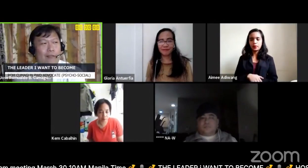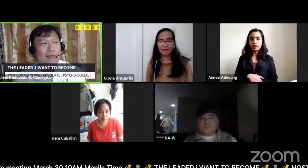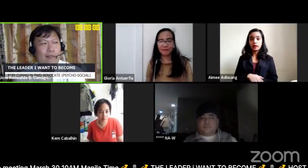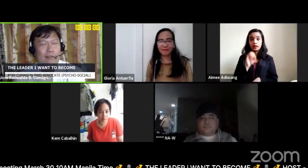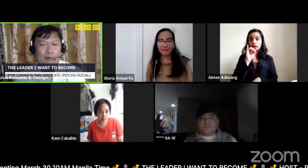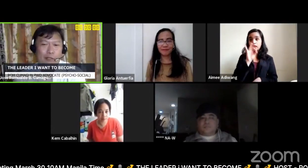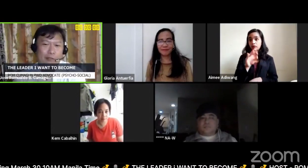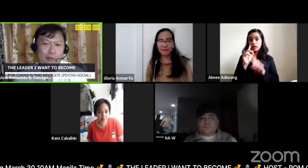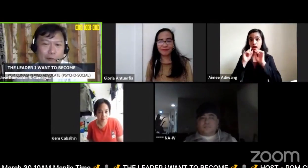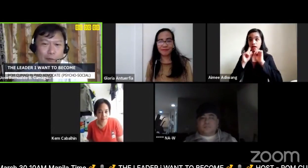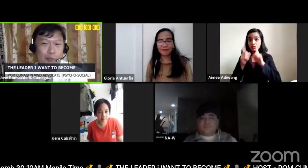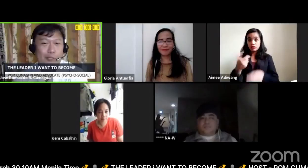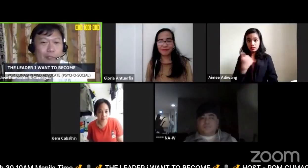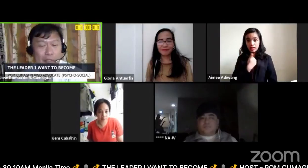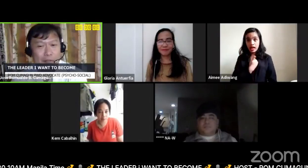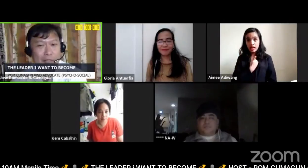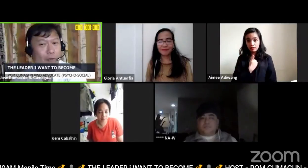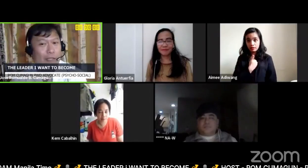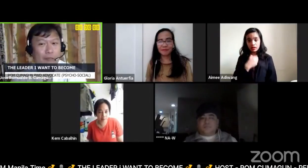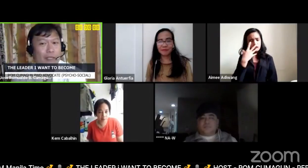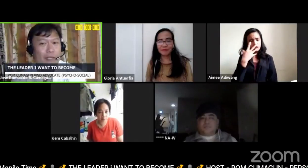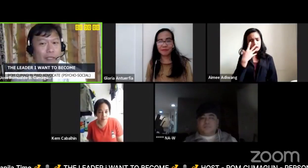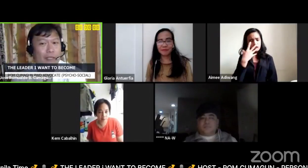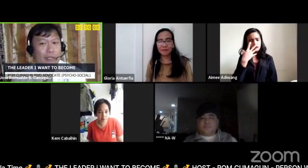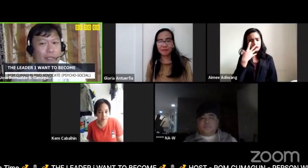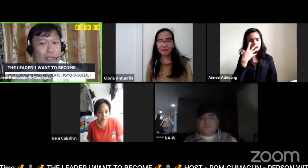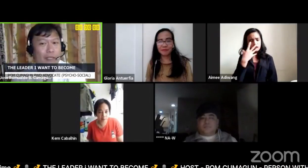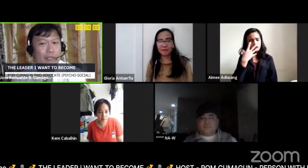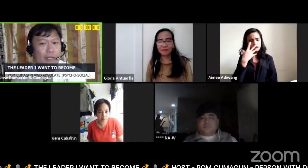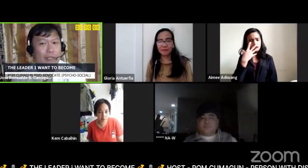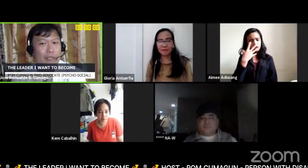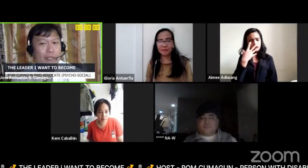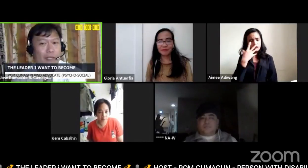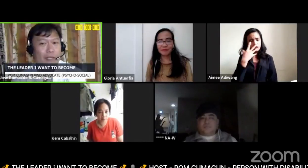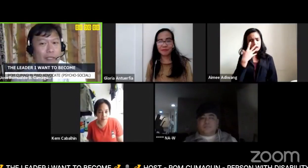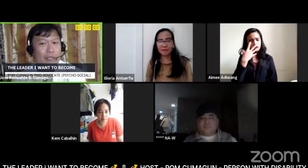if you answer the question, who is the person I want